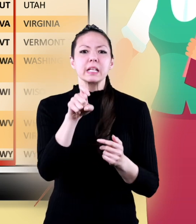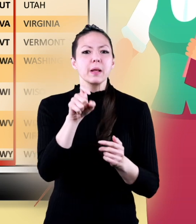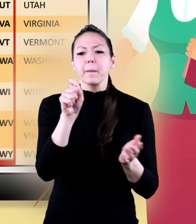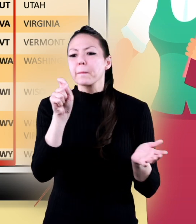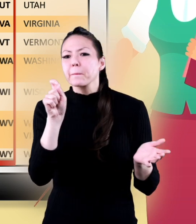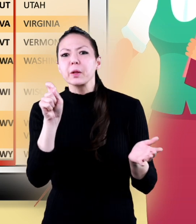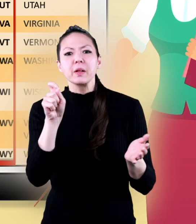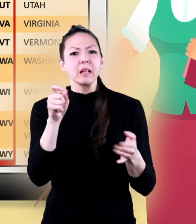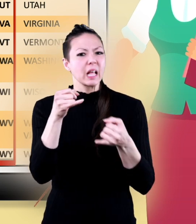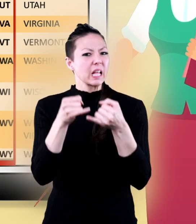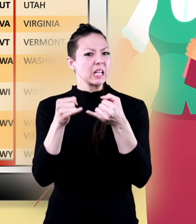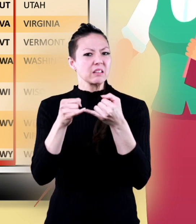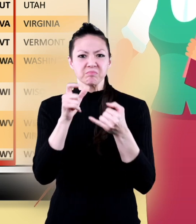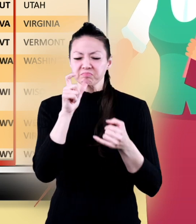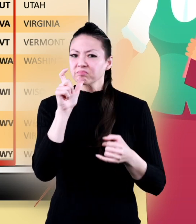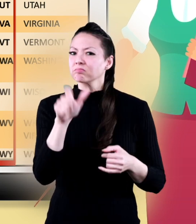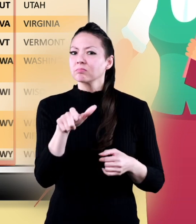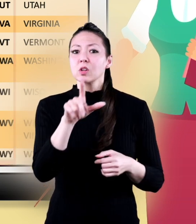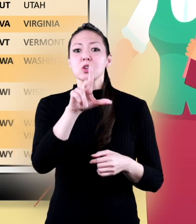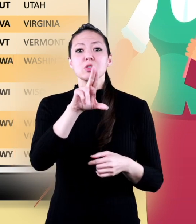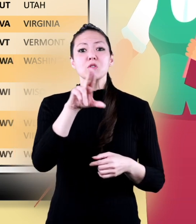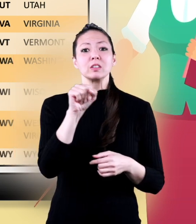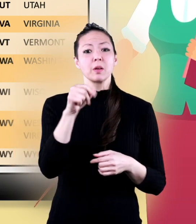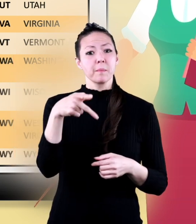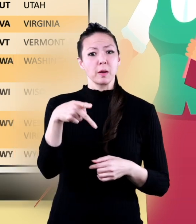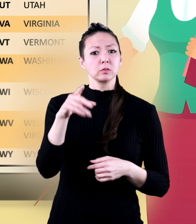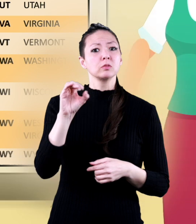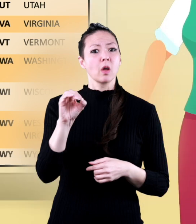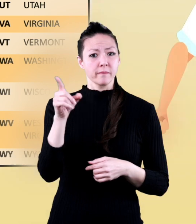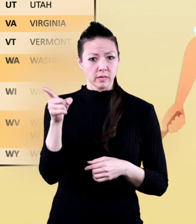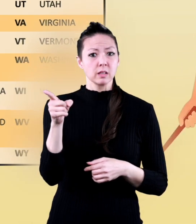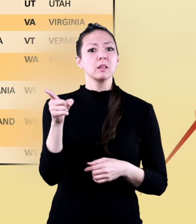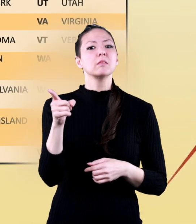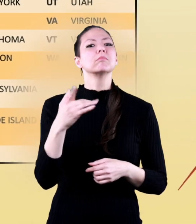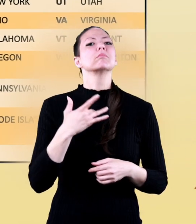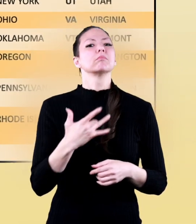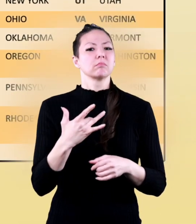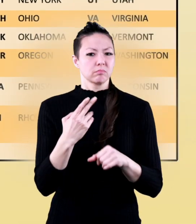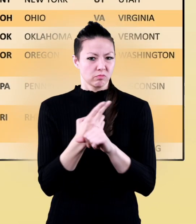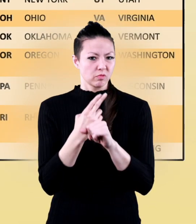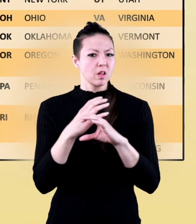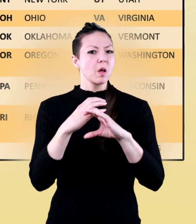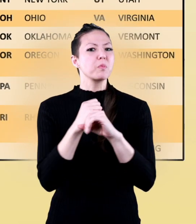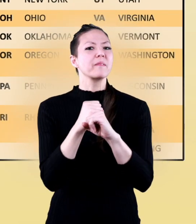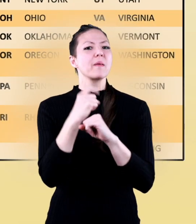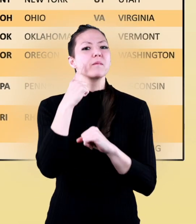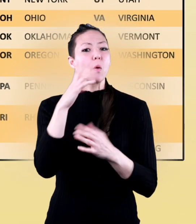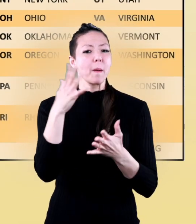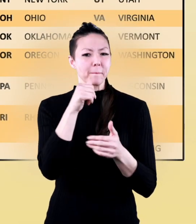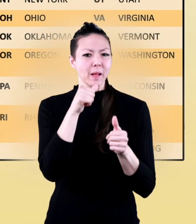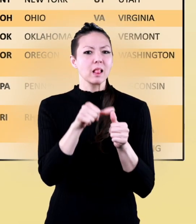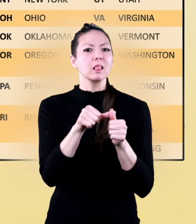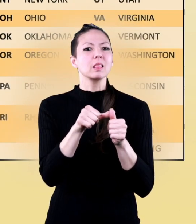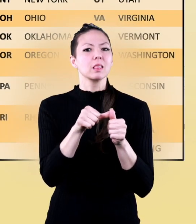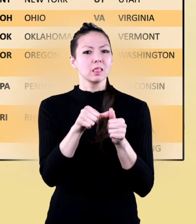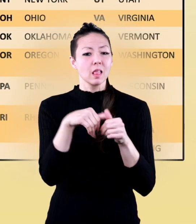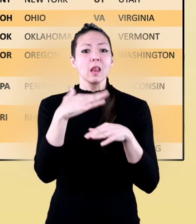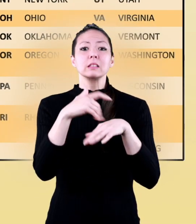also don't need to use a period at the end. The United States Post Office uses these abbreviations for